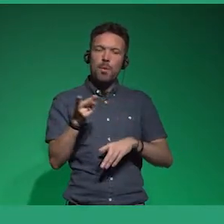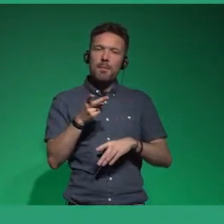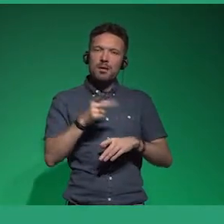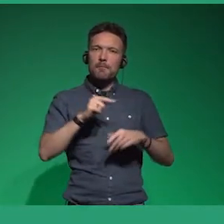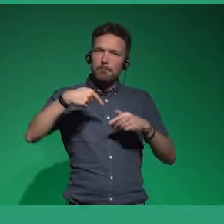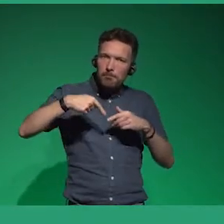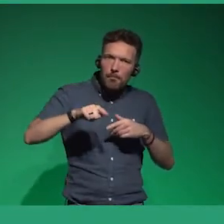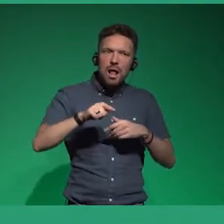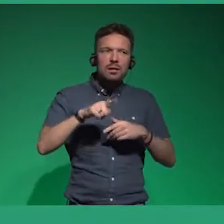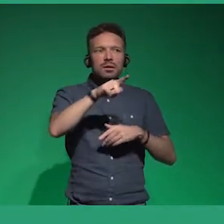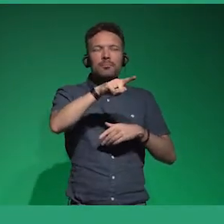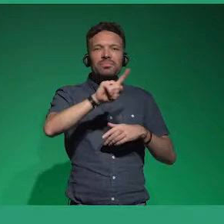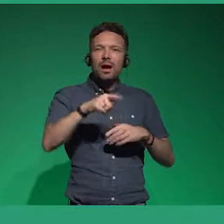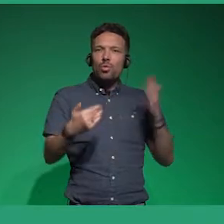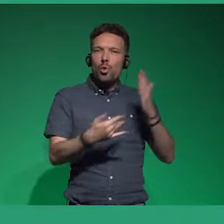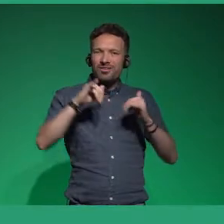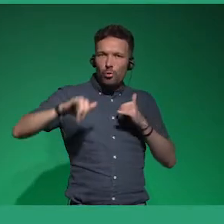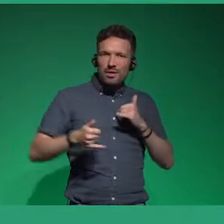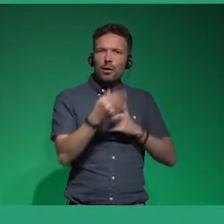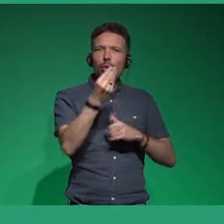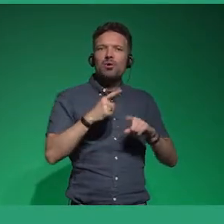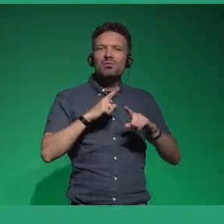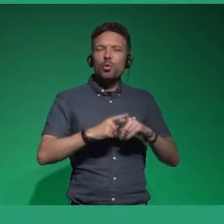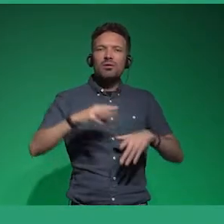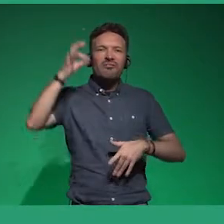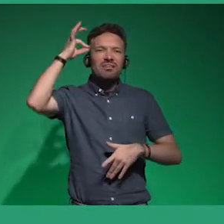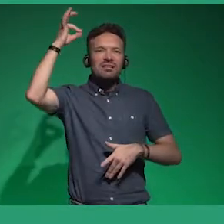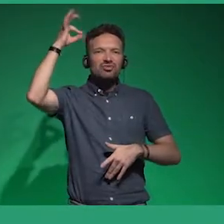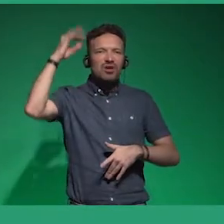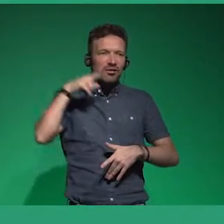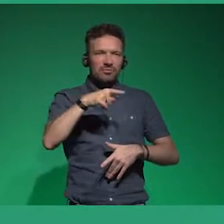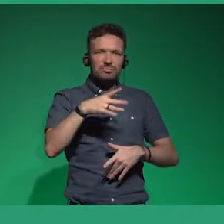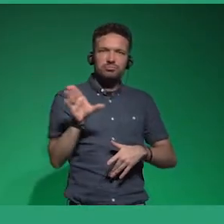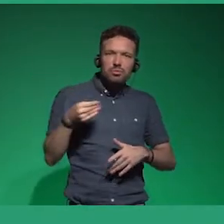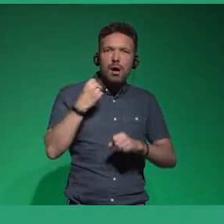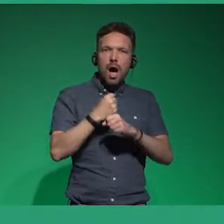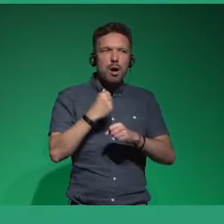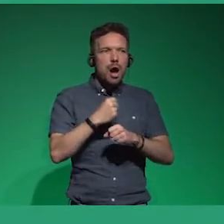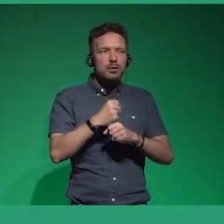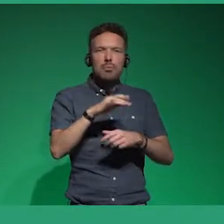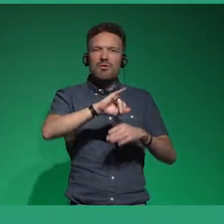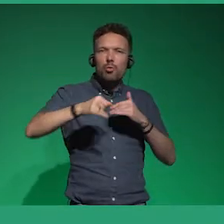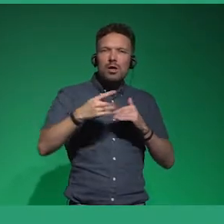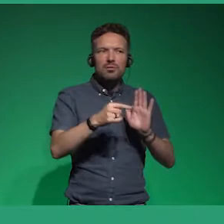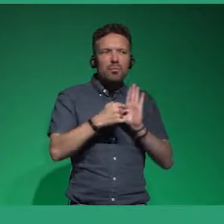Jambi, and then we will speak about it, how it can be,